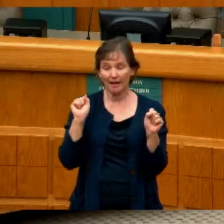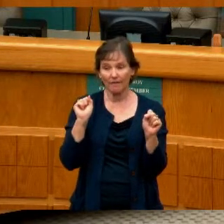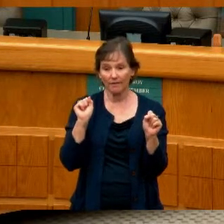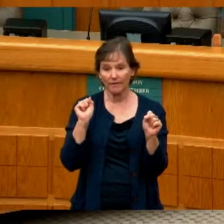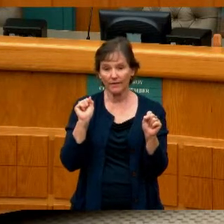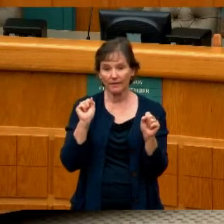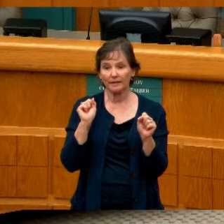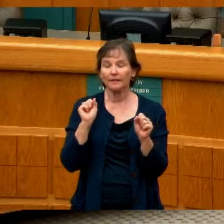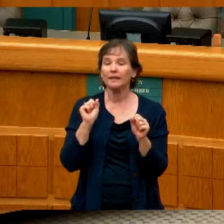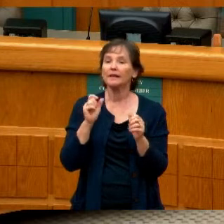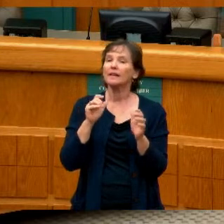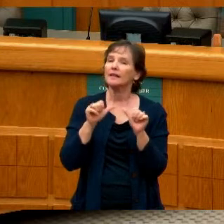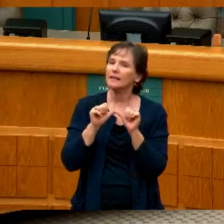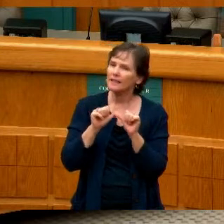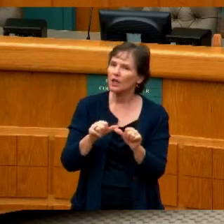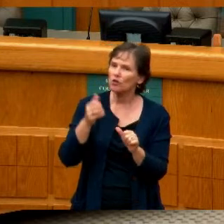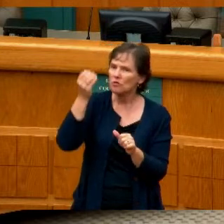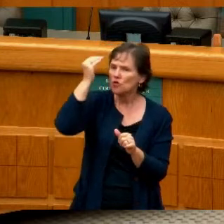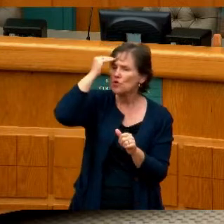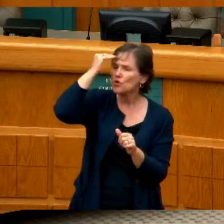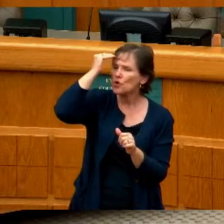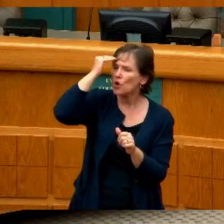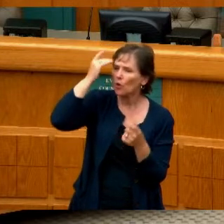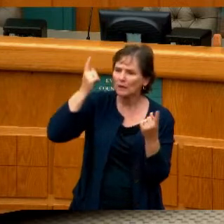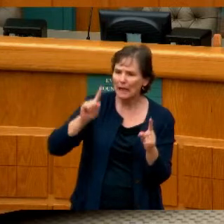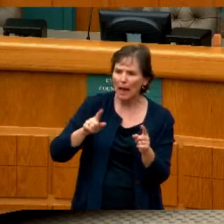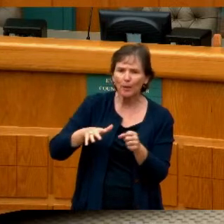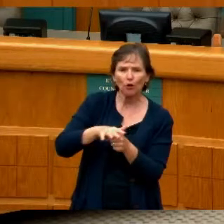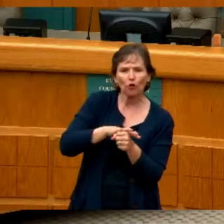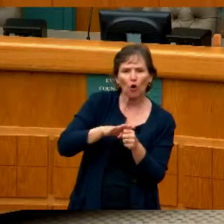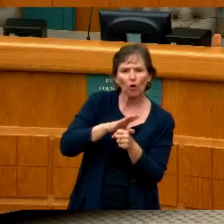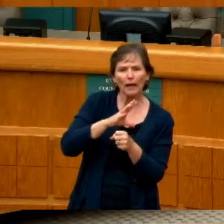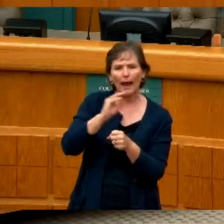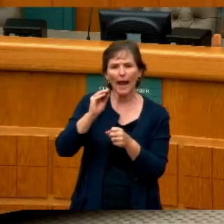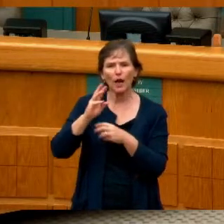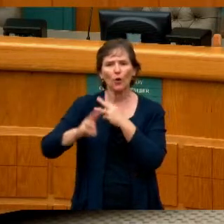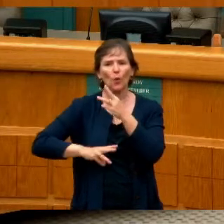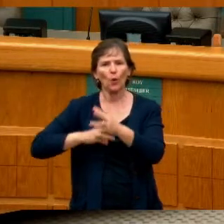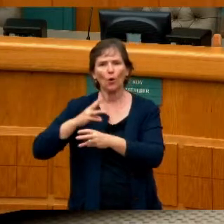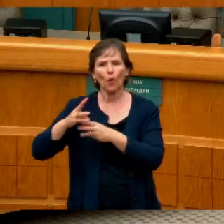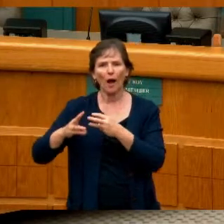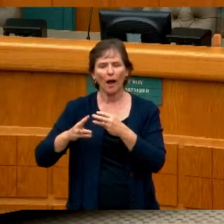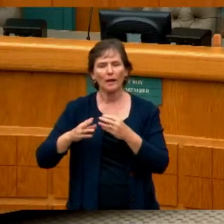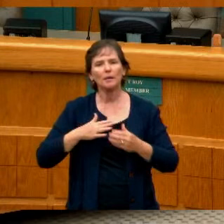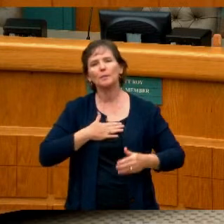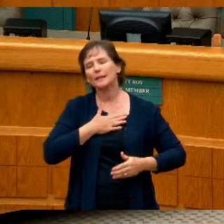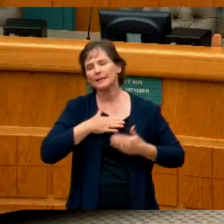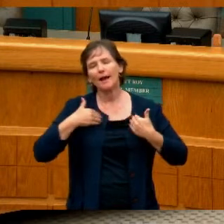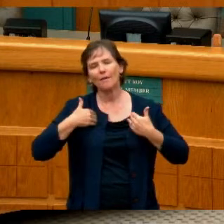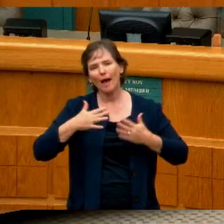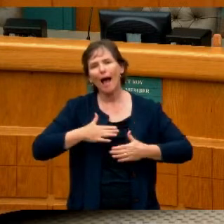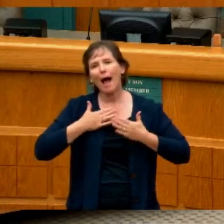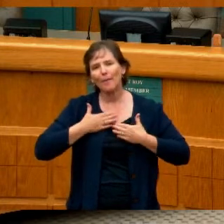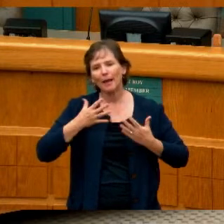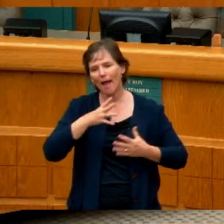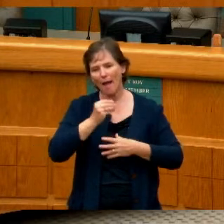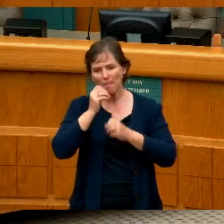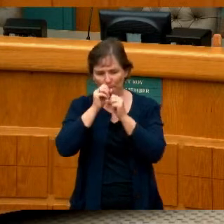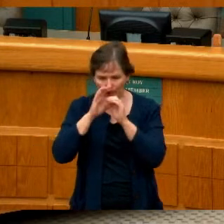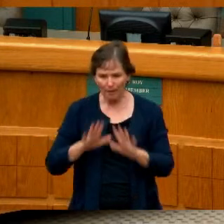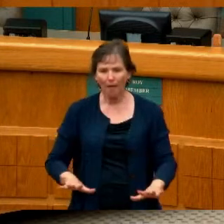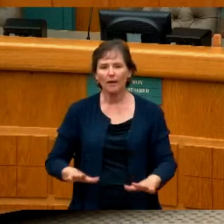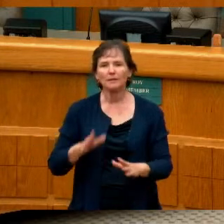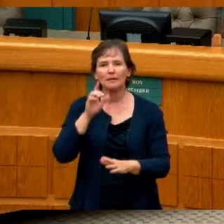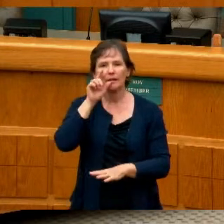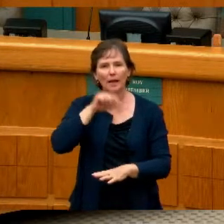safe. Stay safe, stay alert to your surroundings, and as always, stay informed on what our cases are